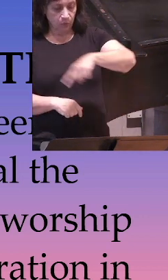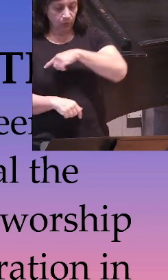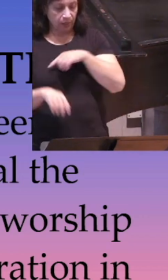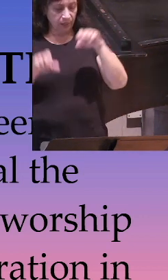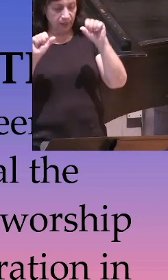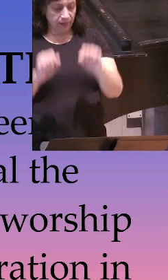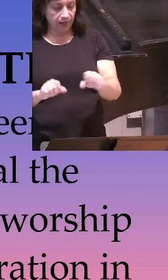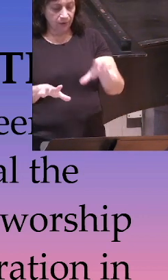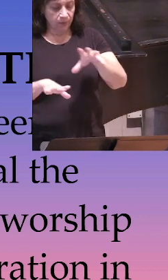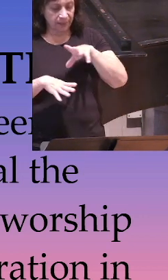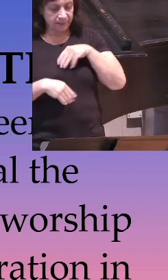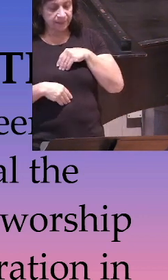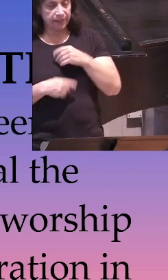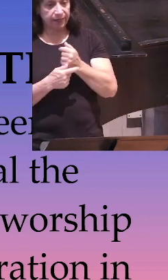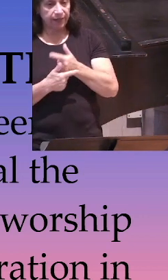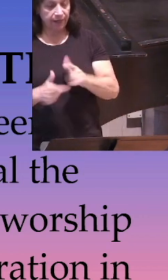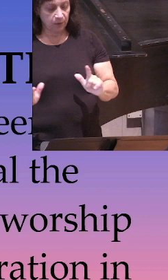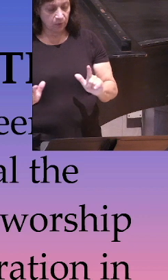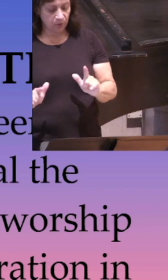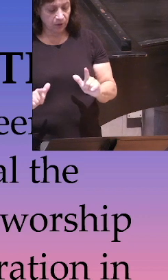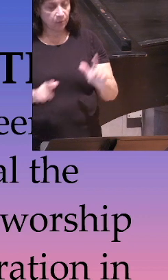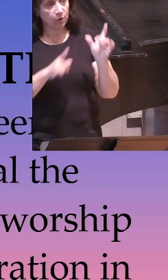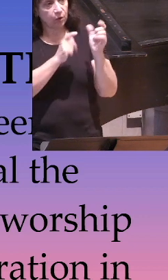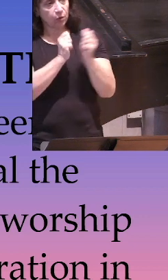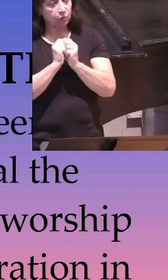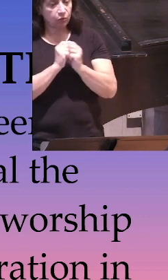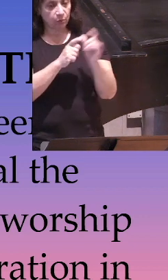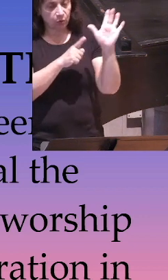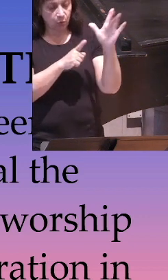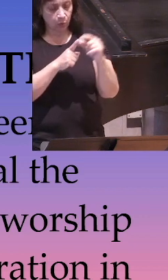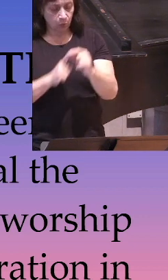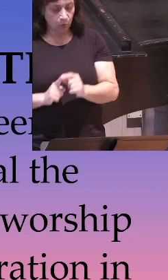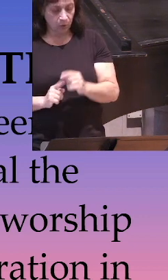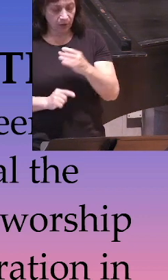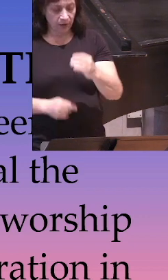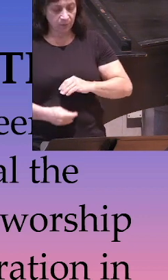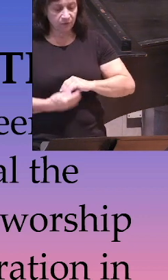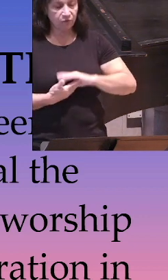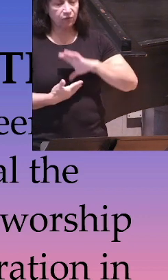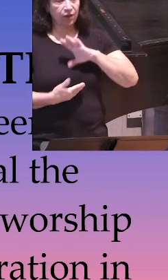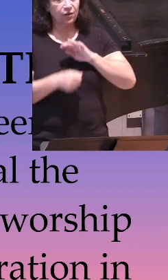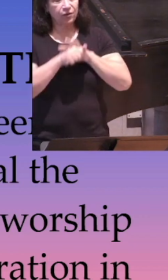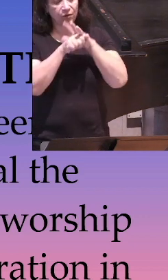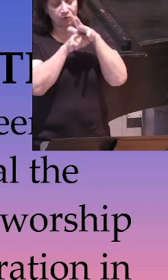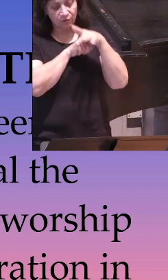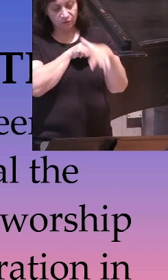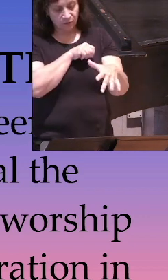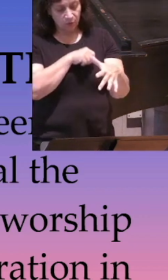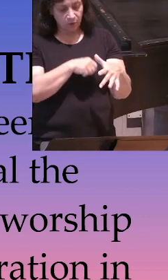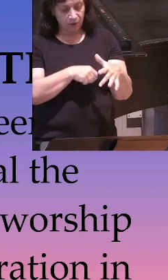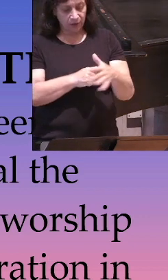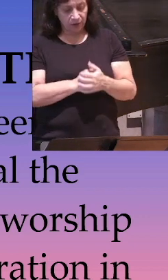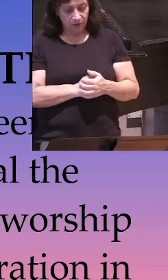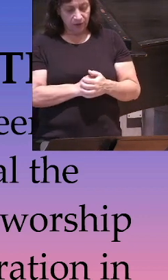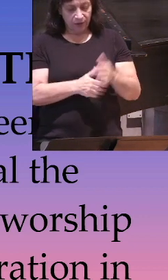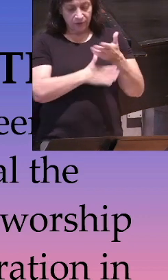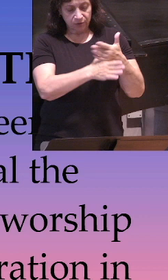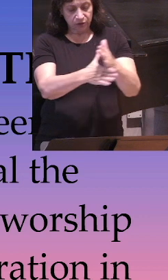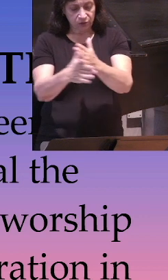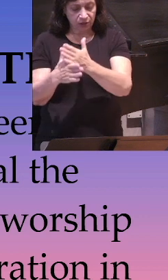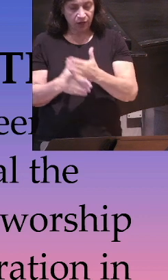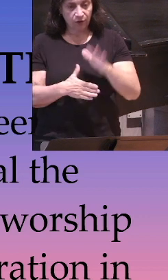may receive liberation in your word and be filled to overflowing to share